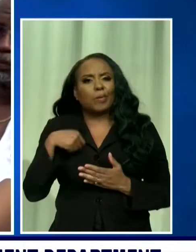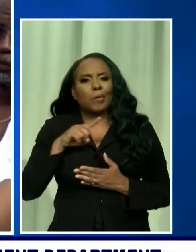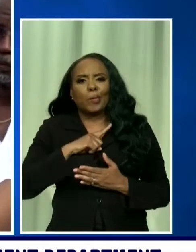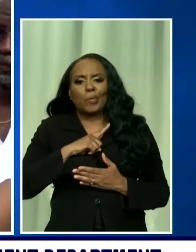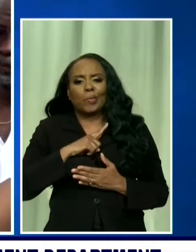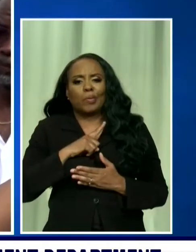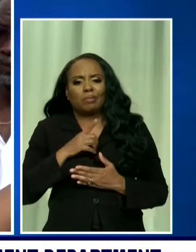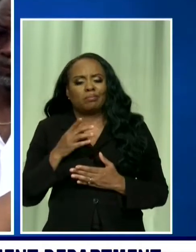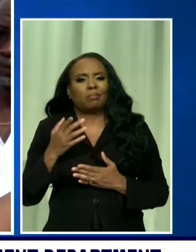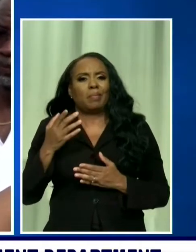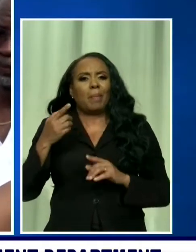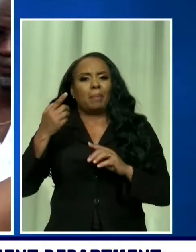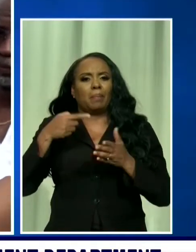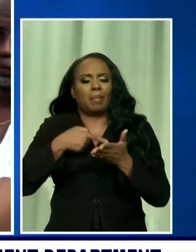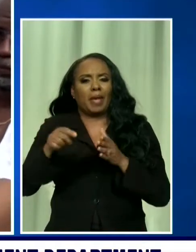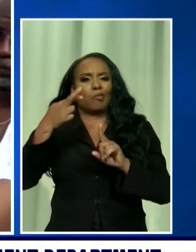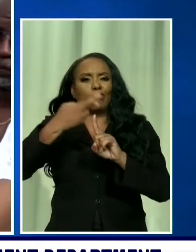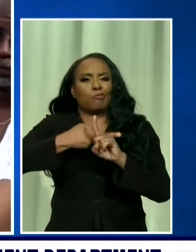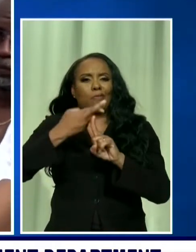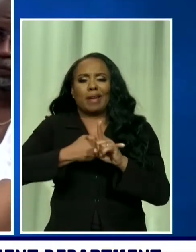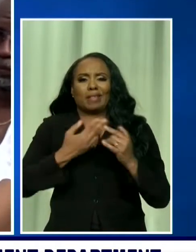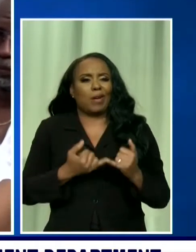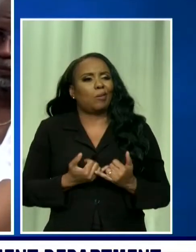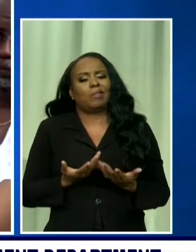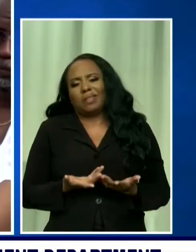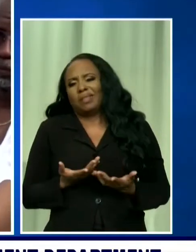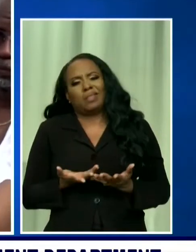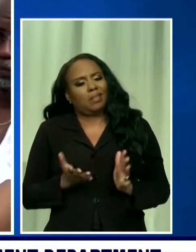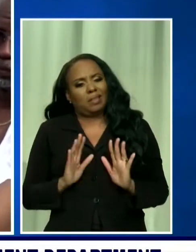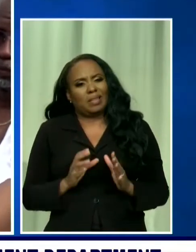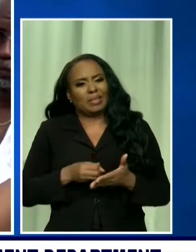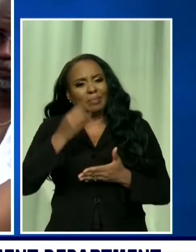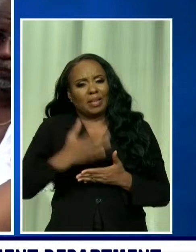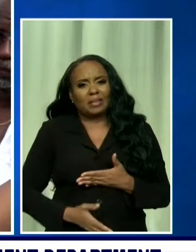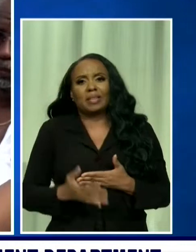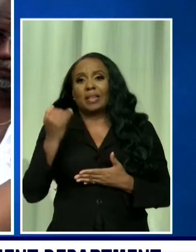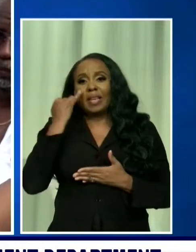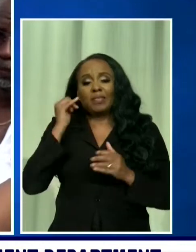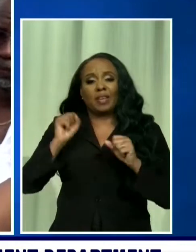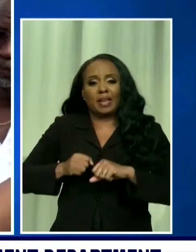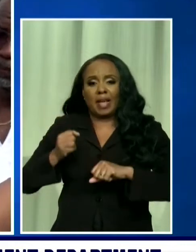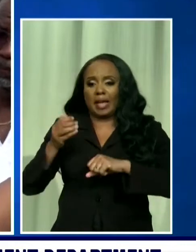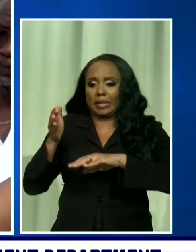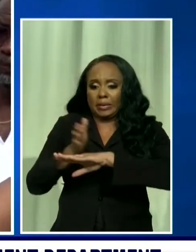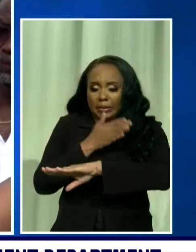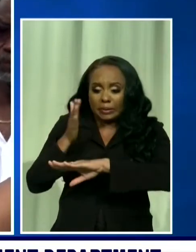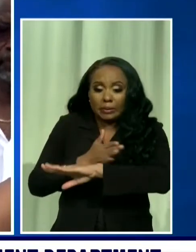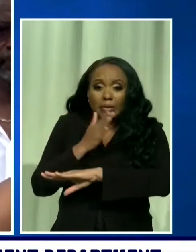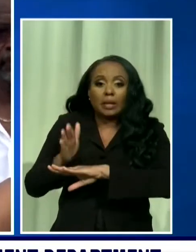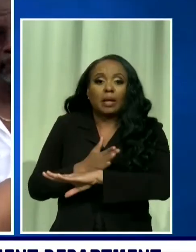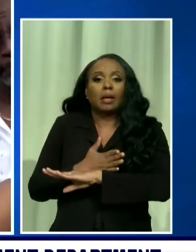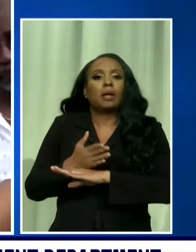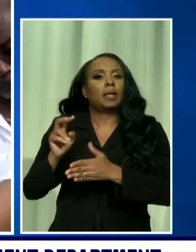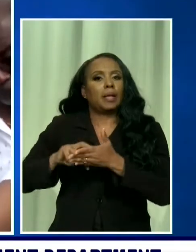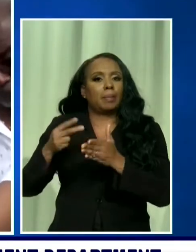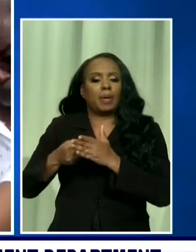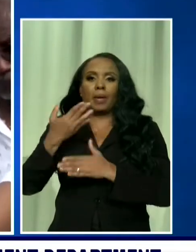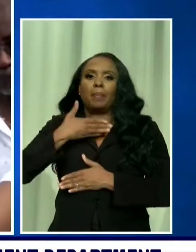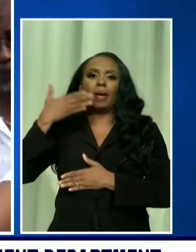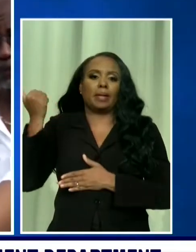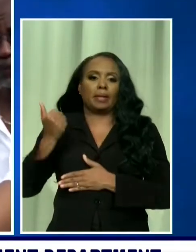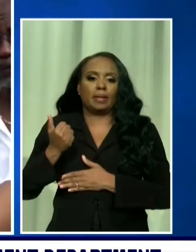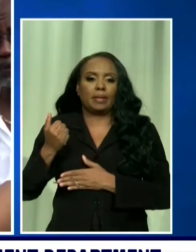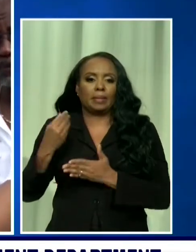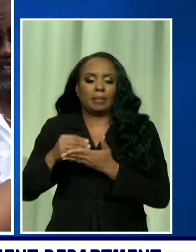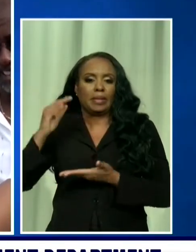then to be in buildings where we don't have to pay rent, and a building that's brought back into good use, it's a win-win for everybody. Although the